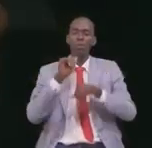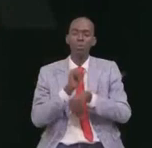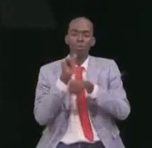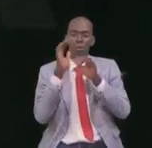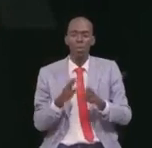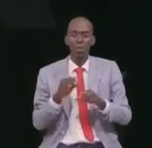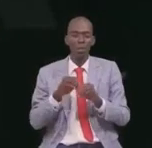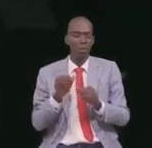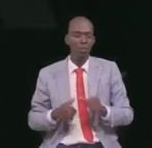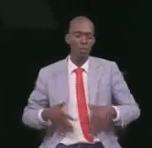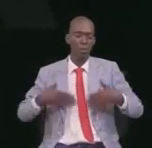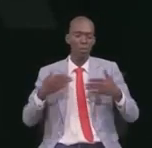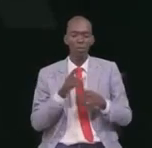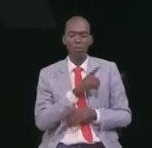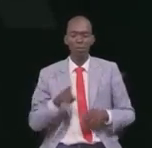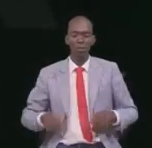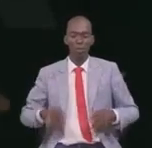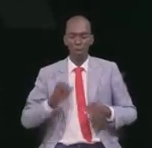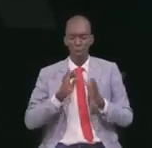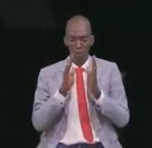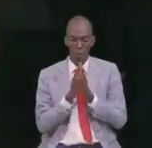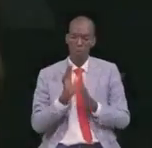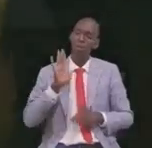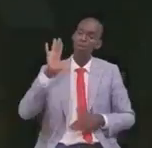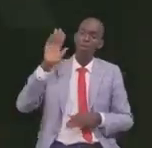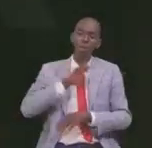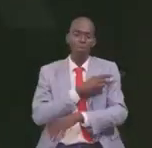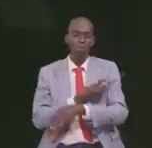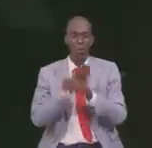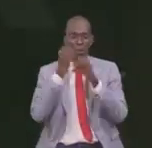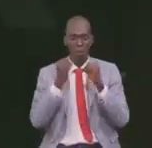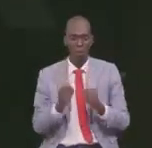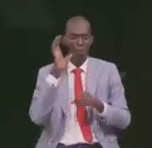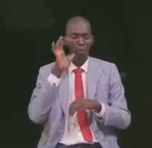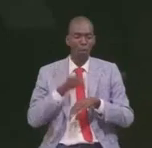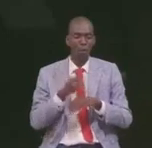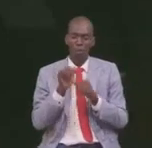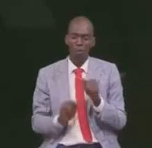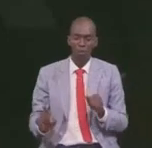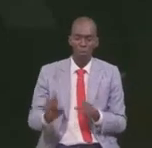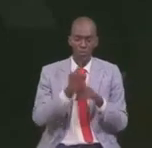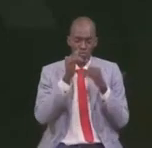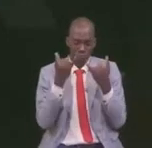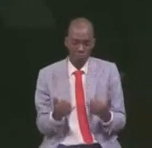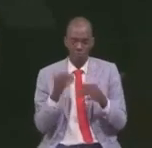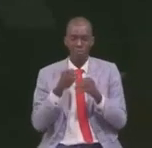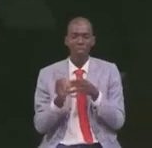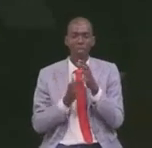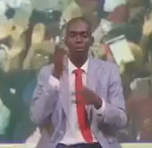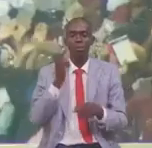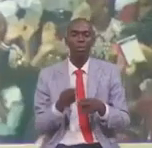life. Lord, I pray that your mighty power will touch everyone now in